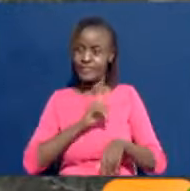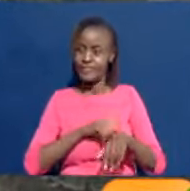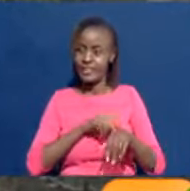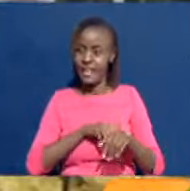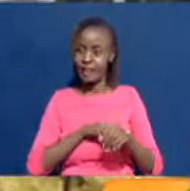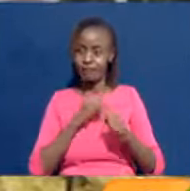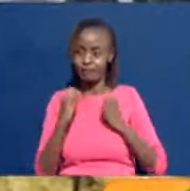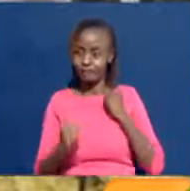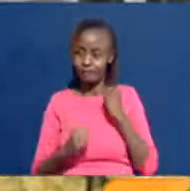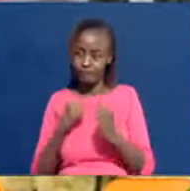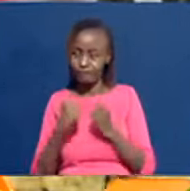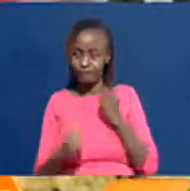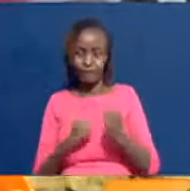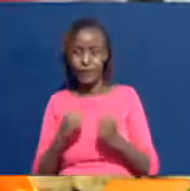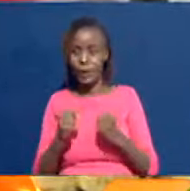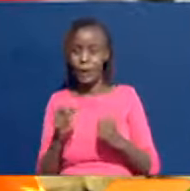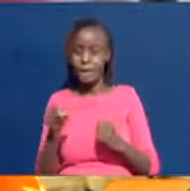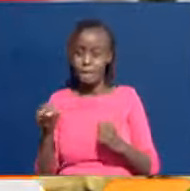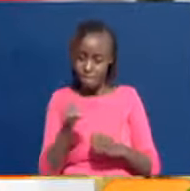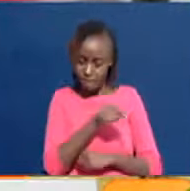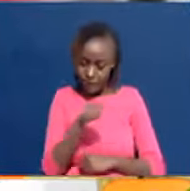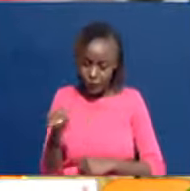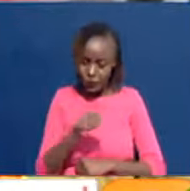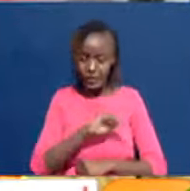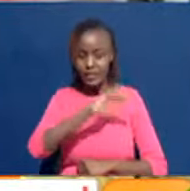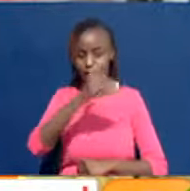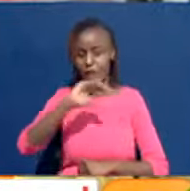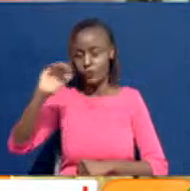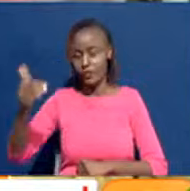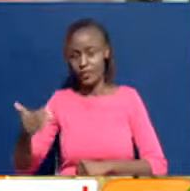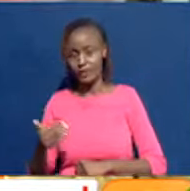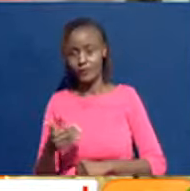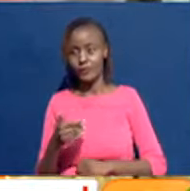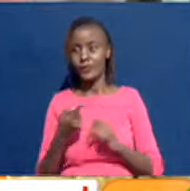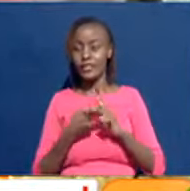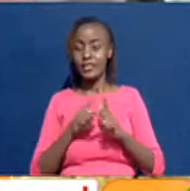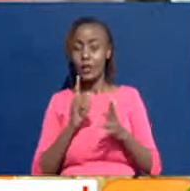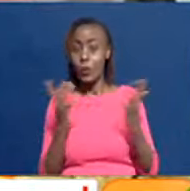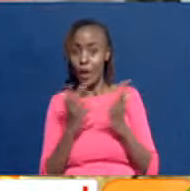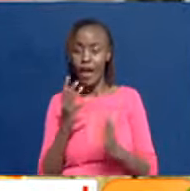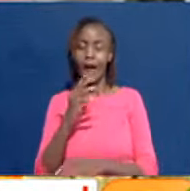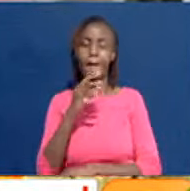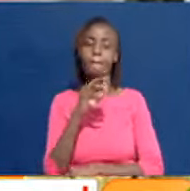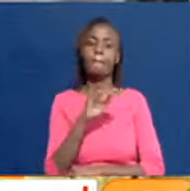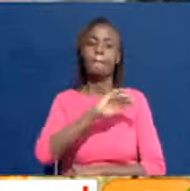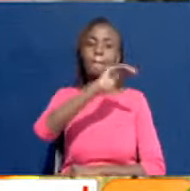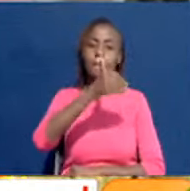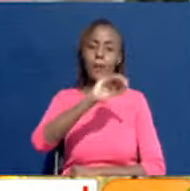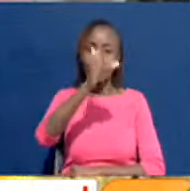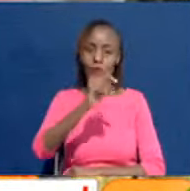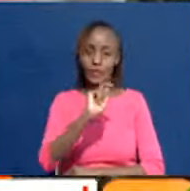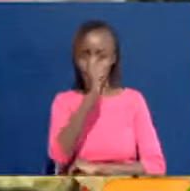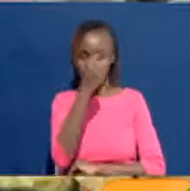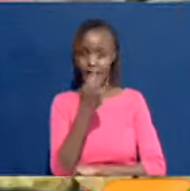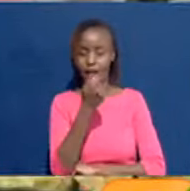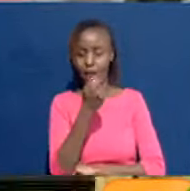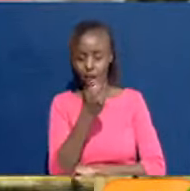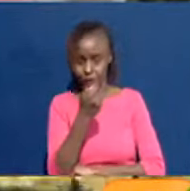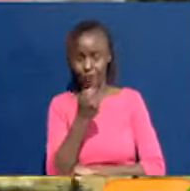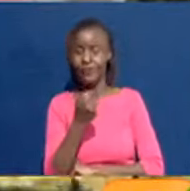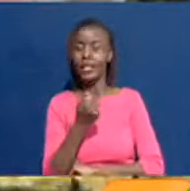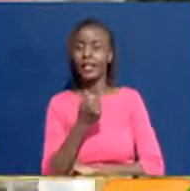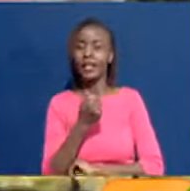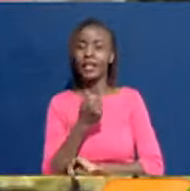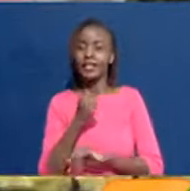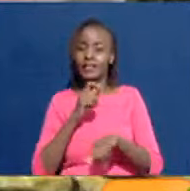to the other. It's you begin from the slopes of the Naromoro Mount Kenya and you end up here. The middle, the down, is you begin from up, you